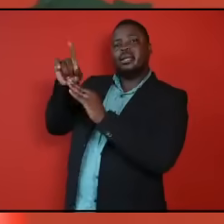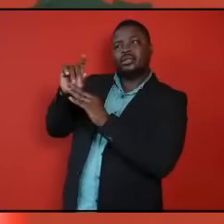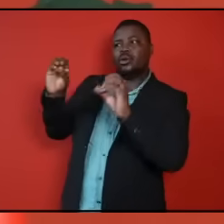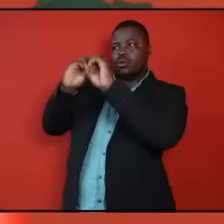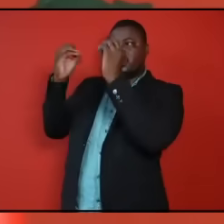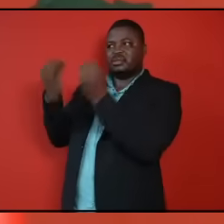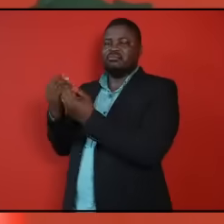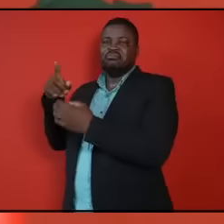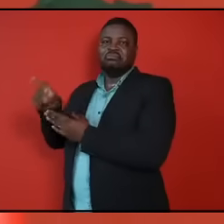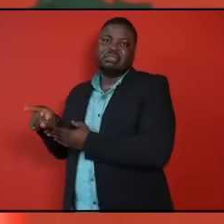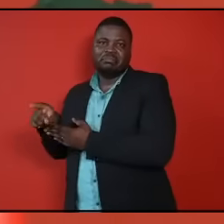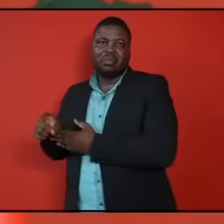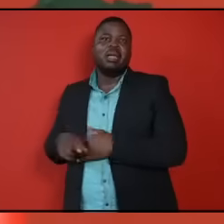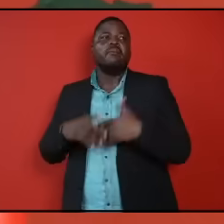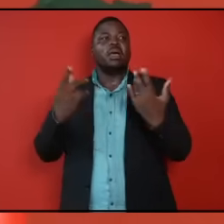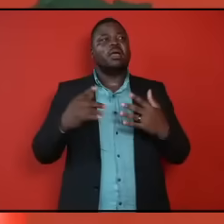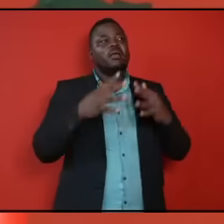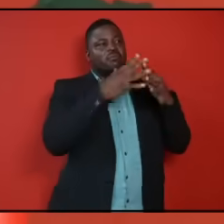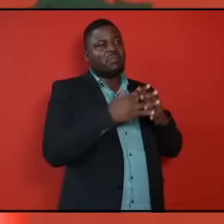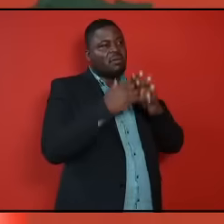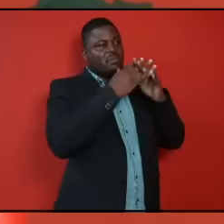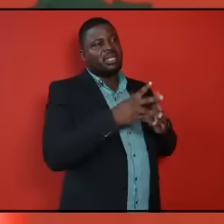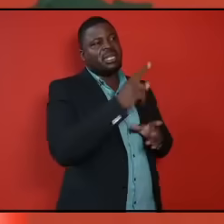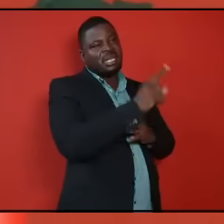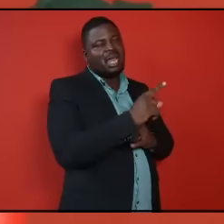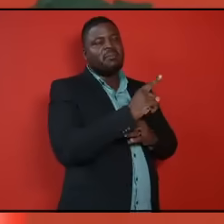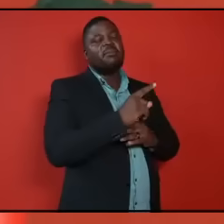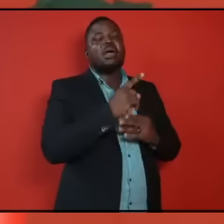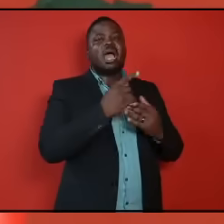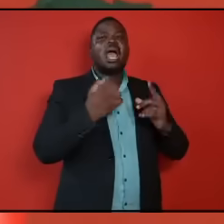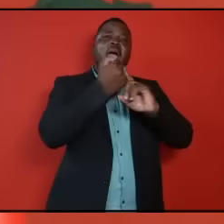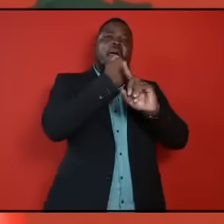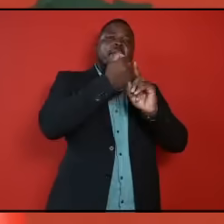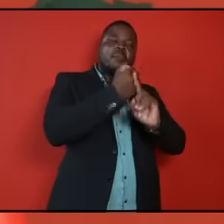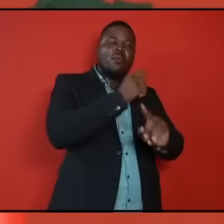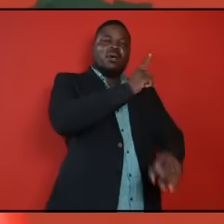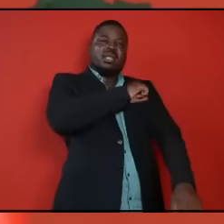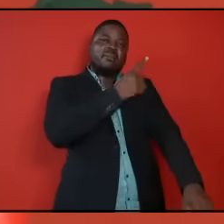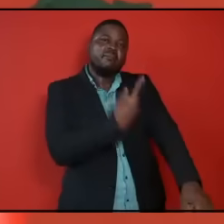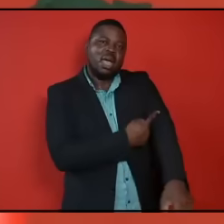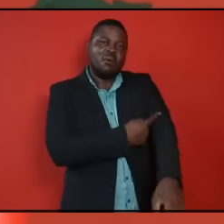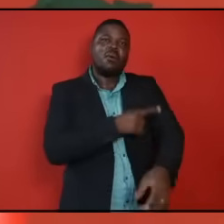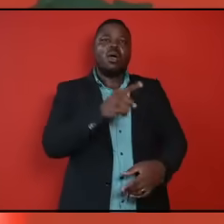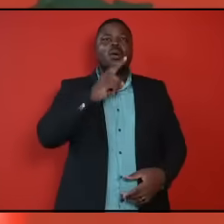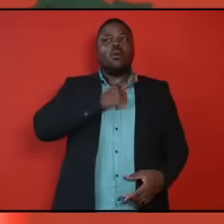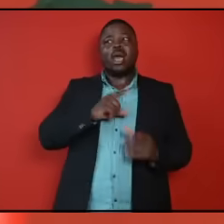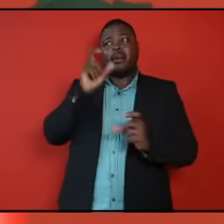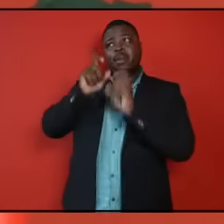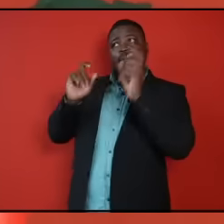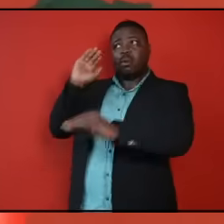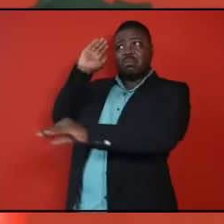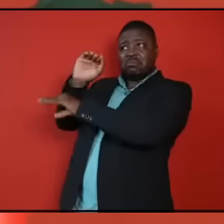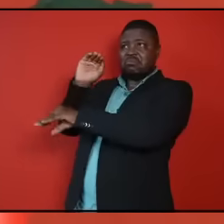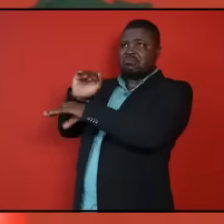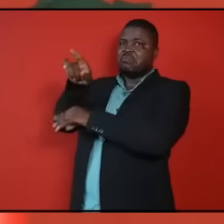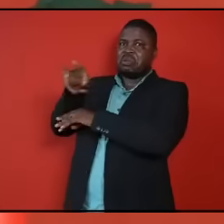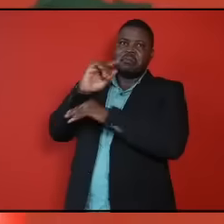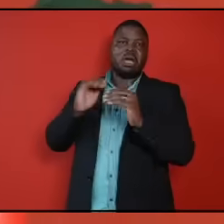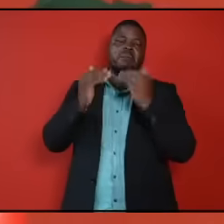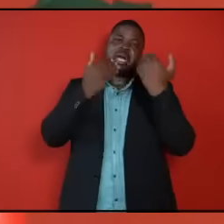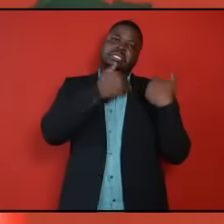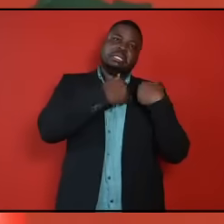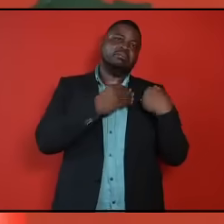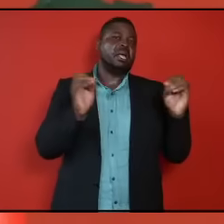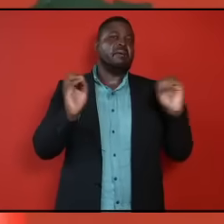about the abuses by U.S. immigration authorities that jeopardizes the safety of foreign visitors. In